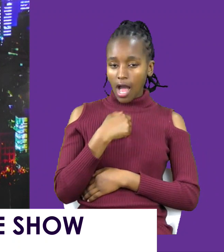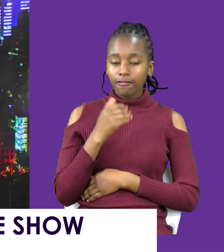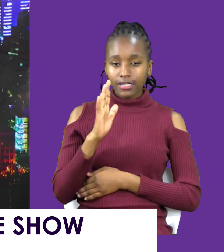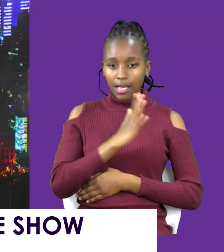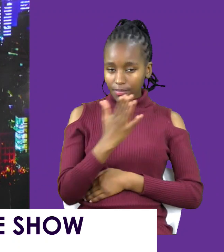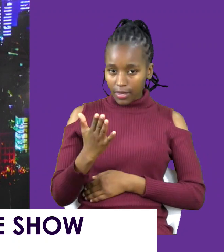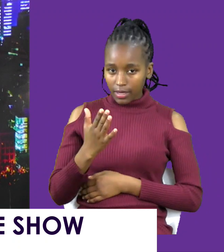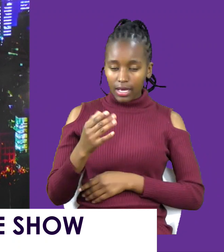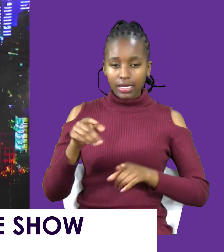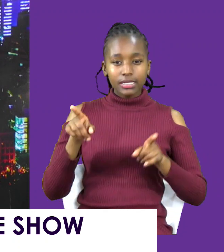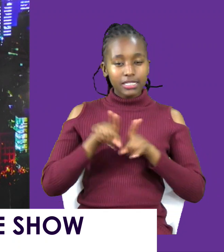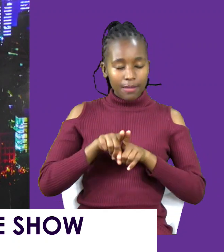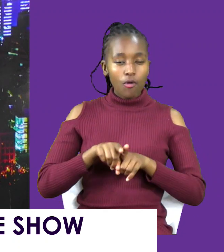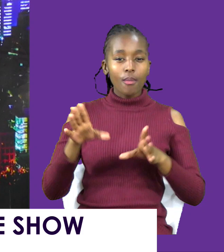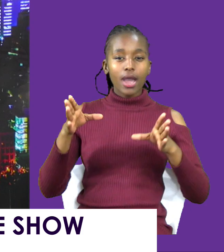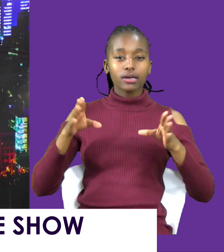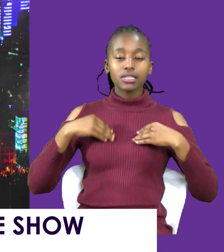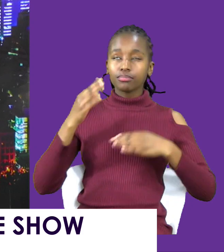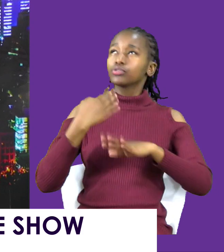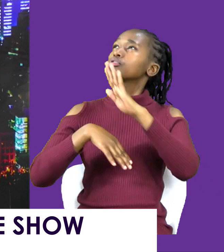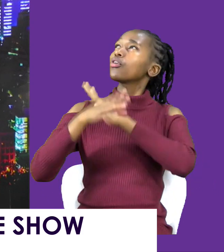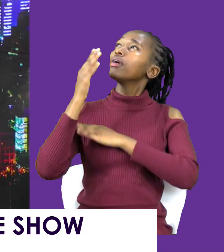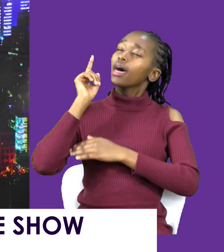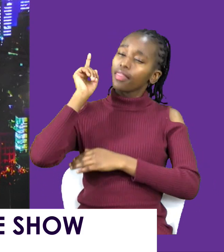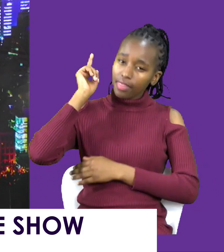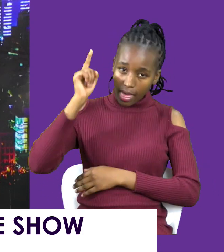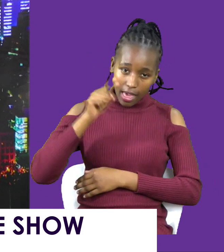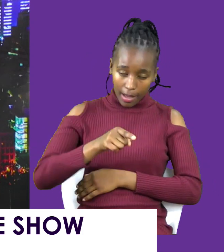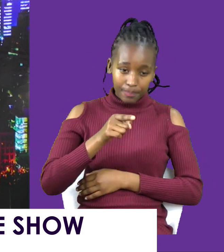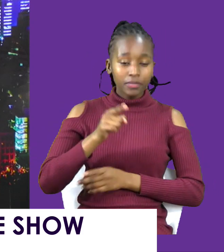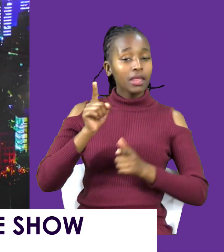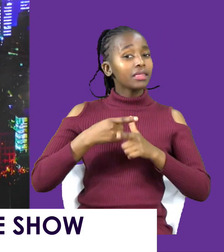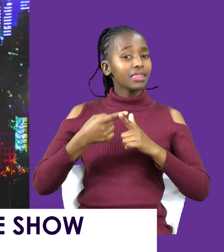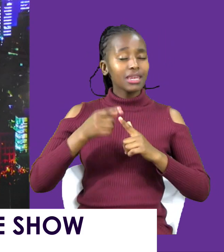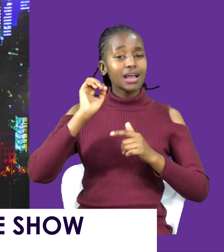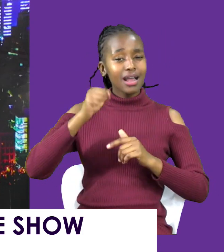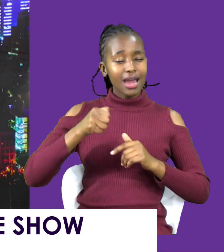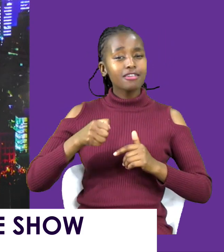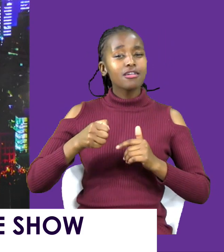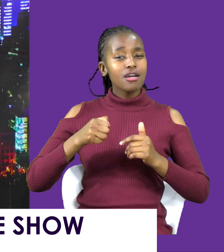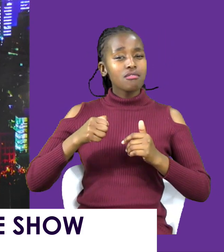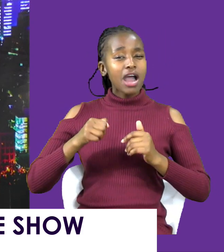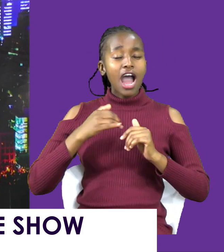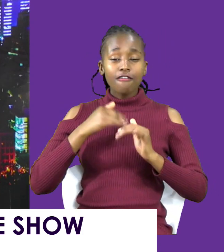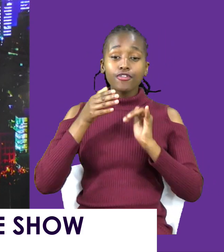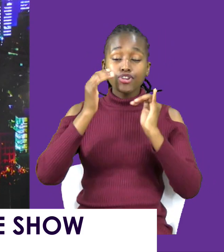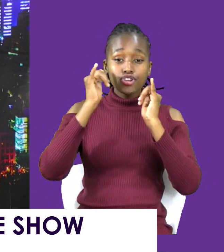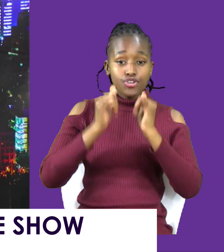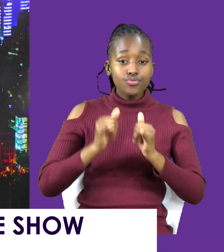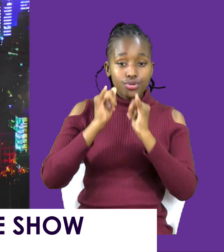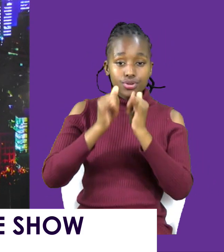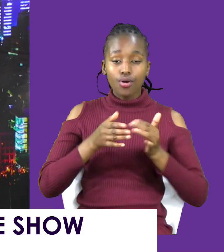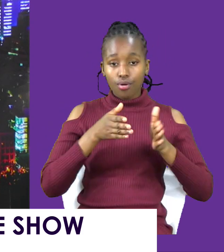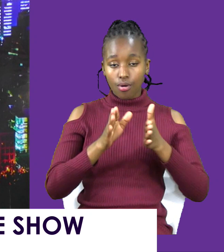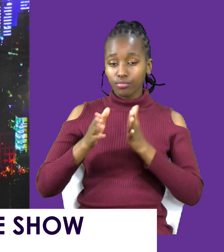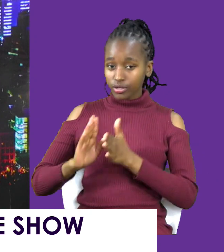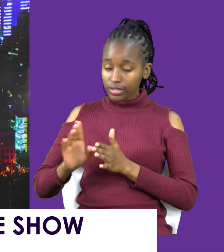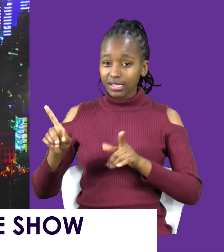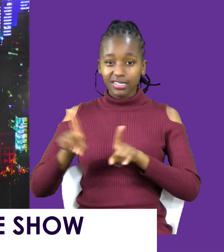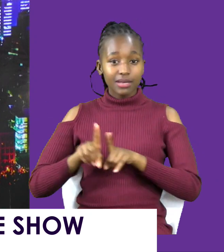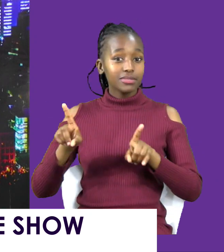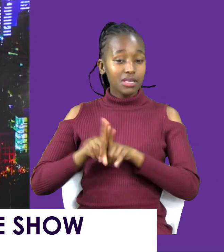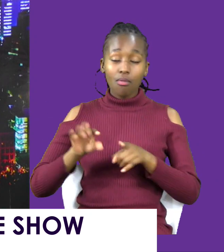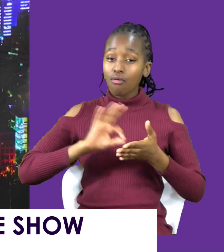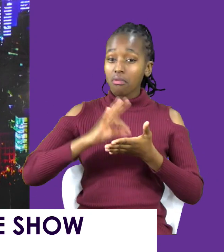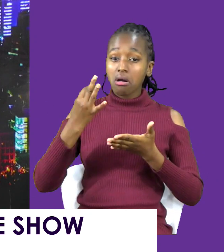and God, who knows what will happen? You will encounter love. You will encounter opportunity. You will encounter